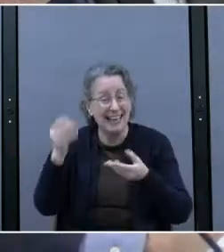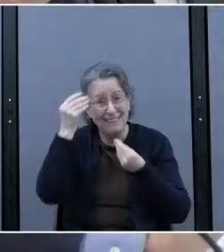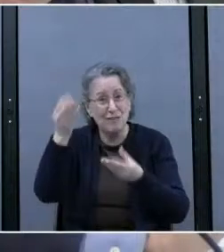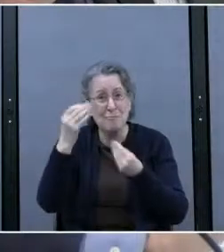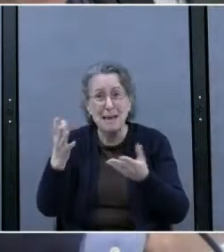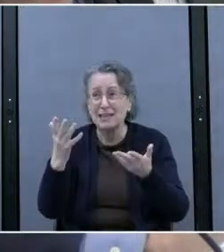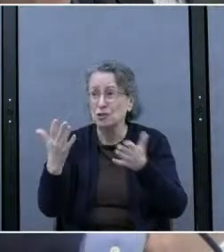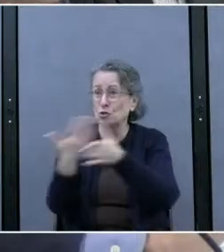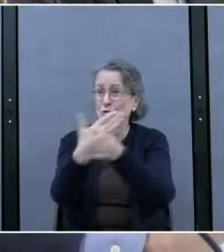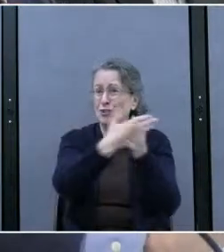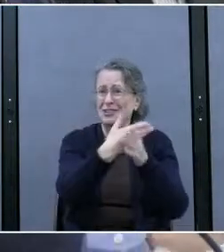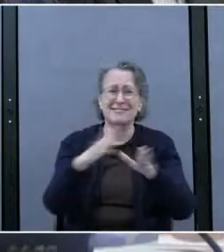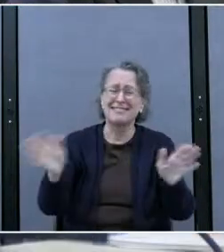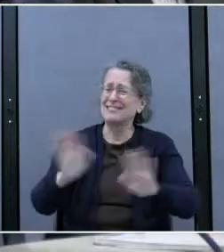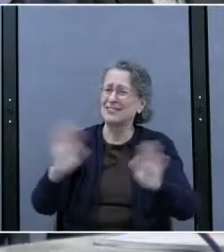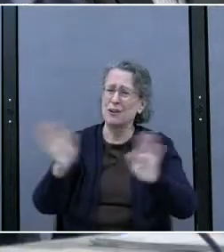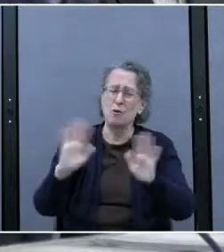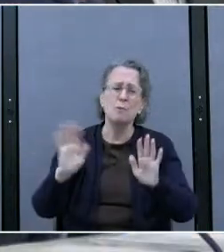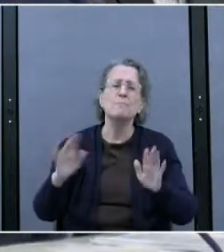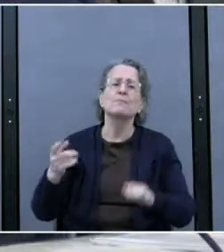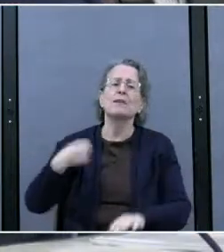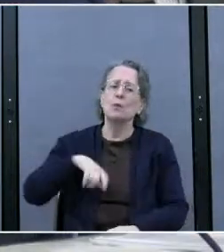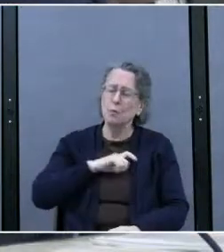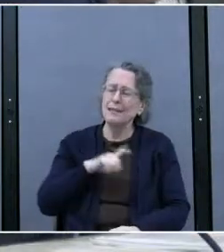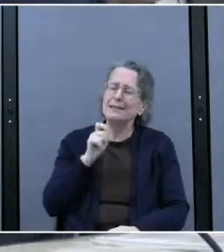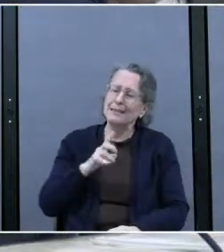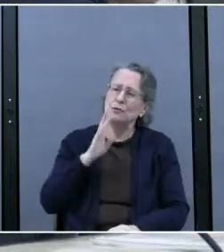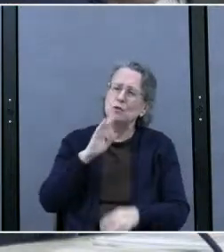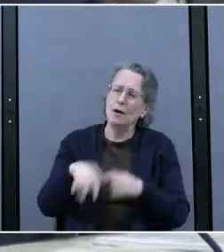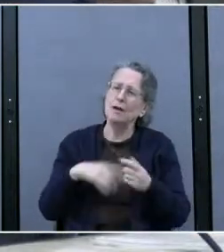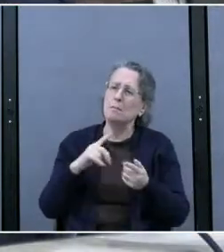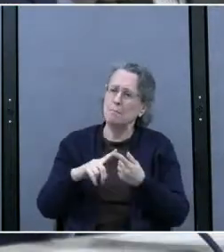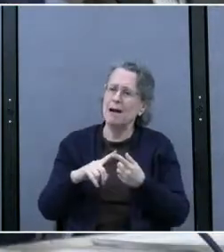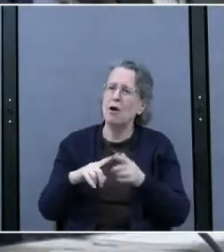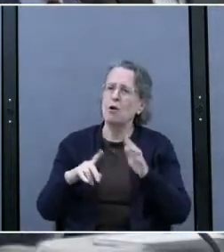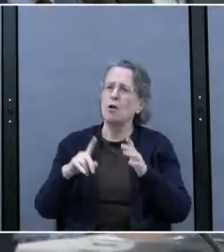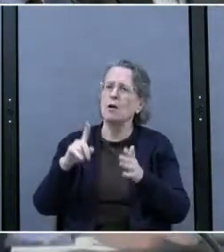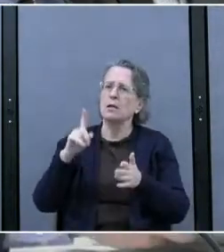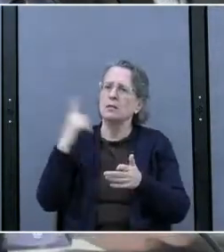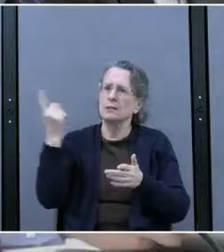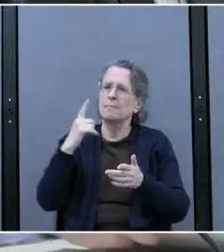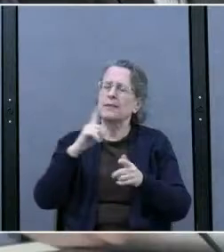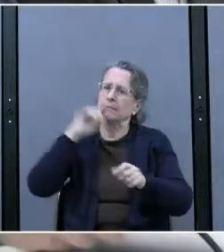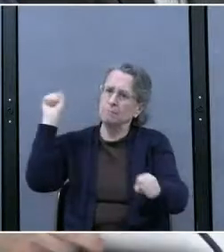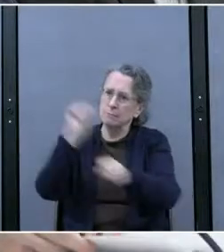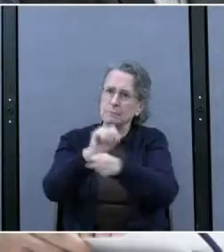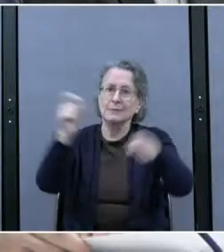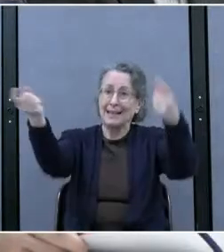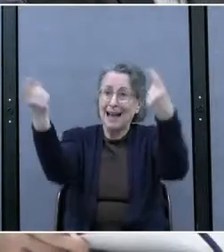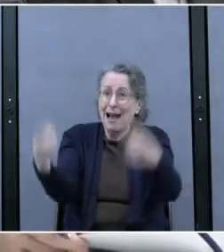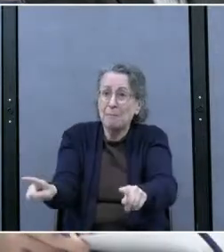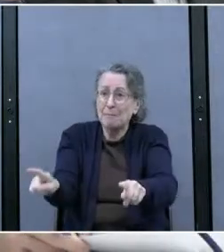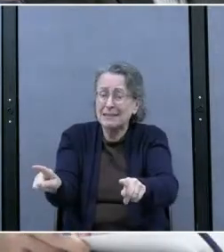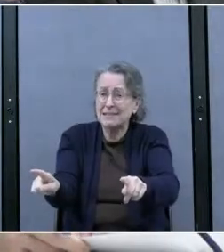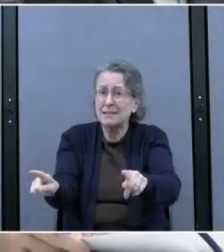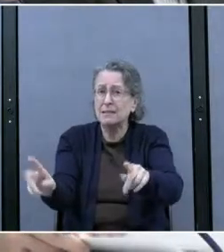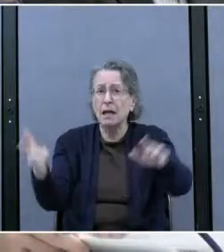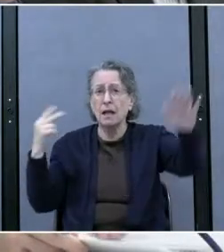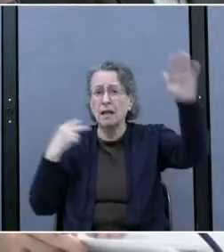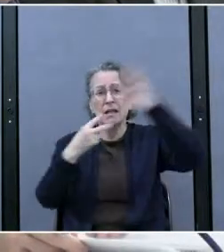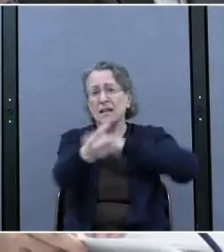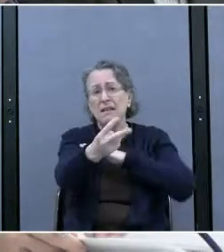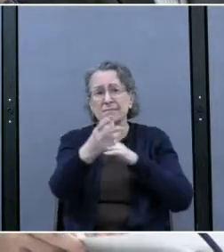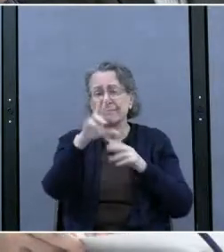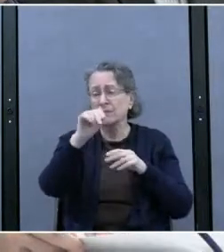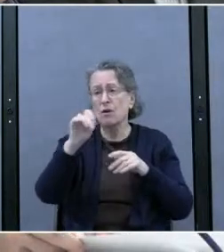things happen, rather than just talk of things, we will have something to say on it. Until such a time, we're all sitting in the